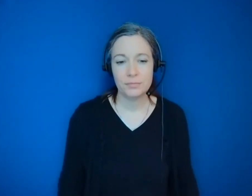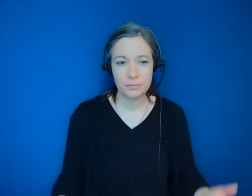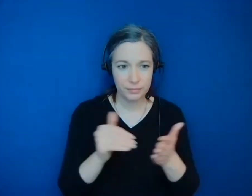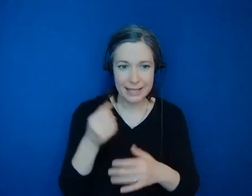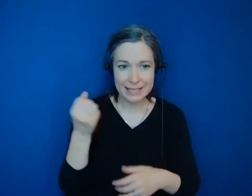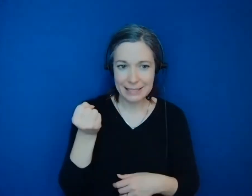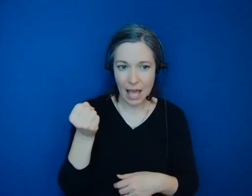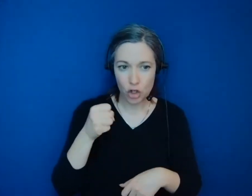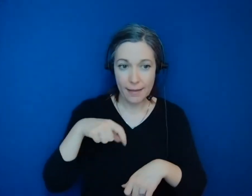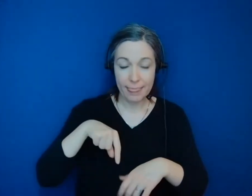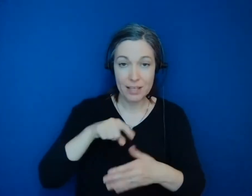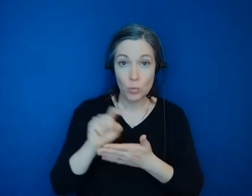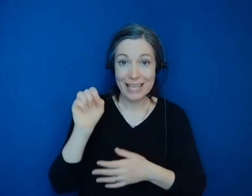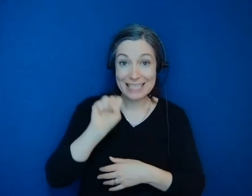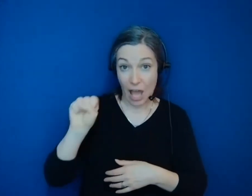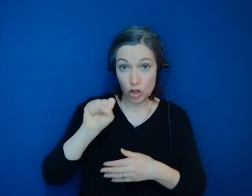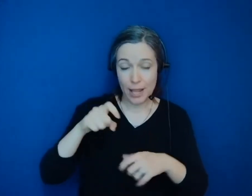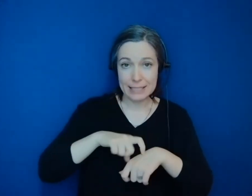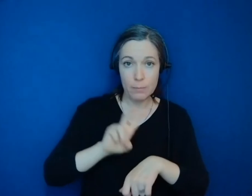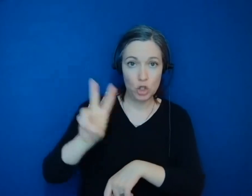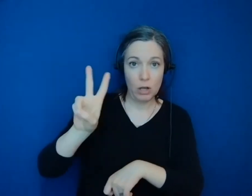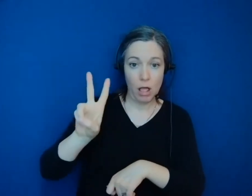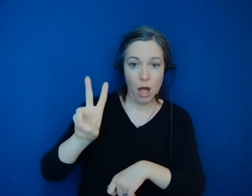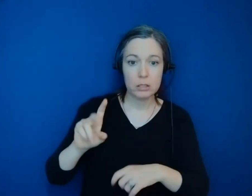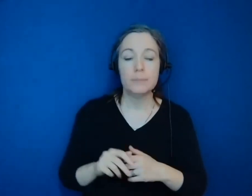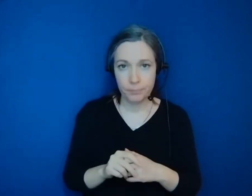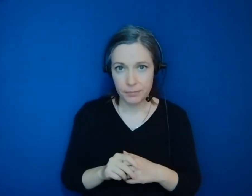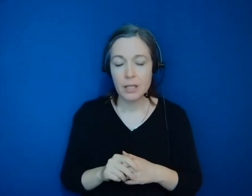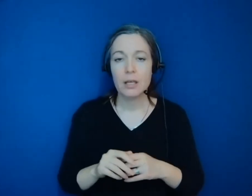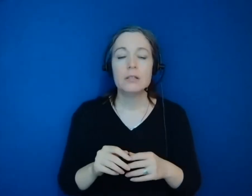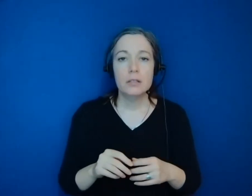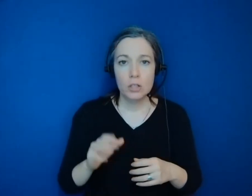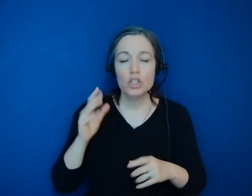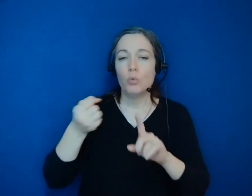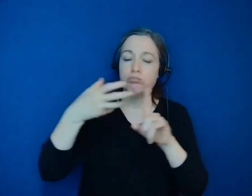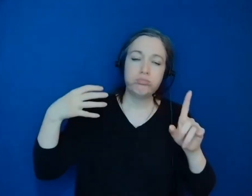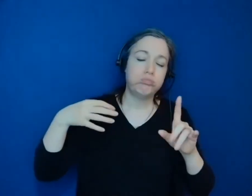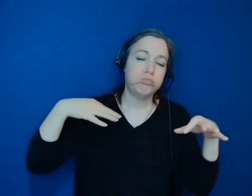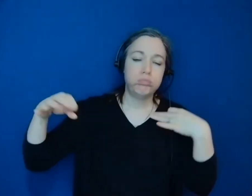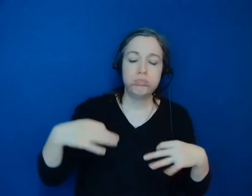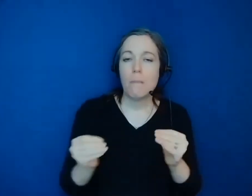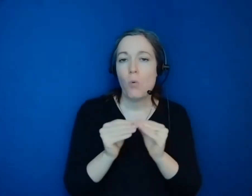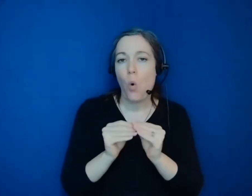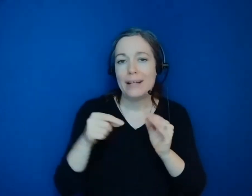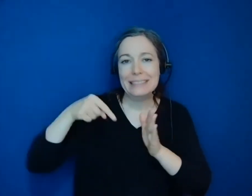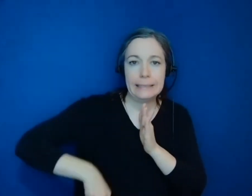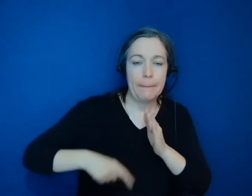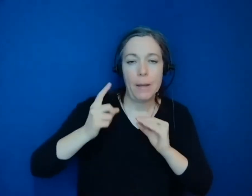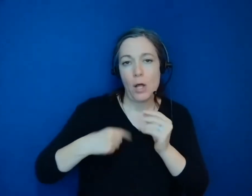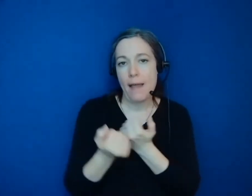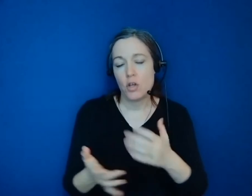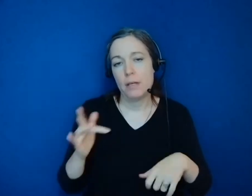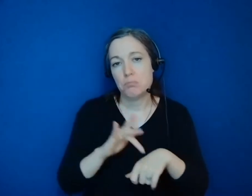2 if you can attend Shelby's event, she'll go into great detail on all the topics that she covered tonight. So if I could have Joe